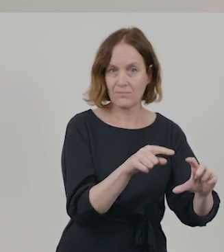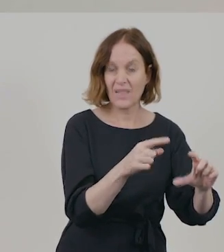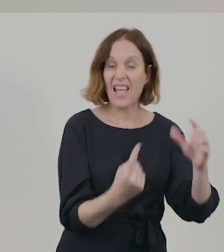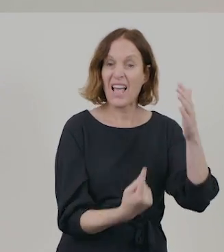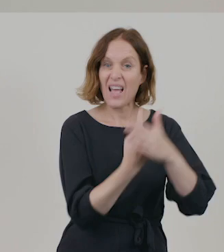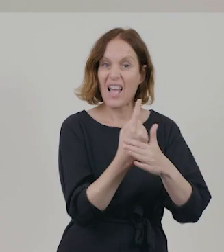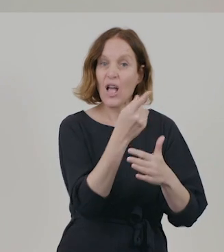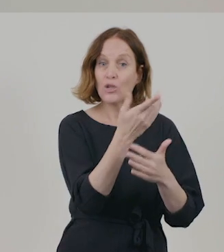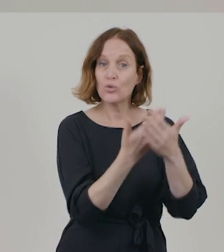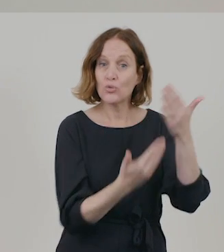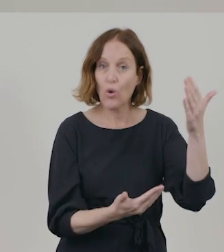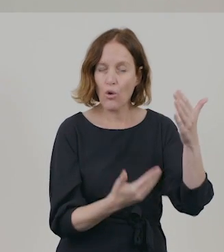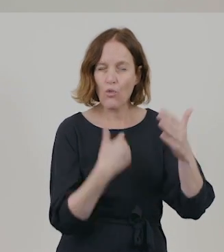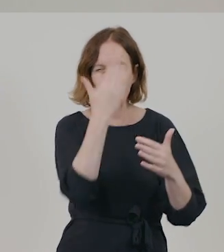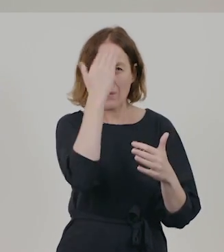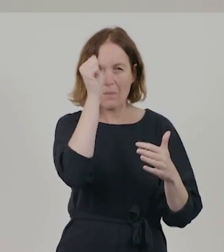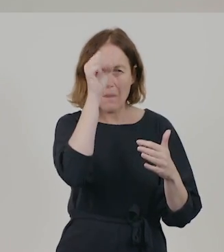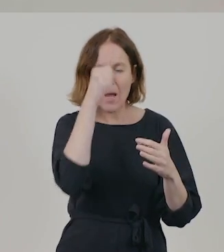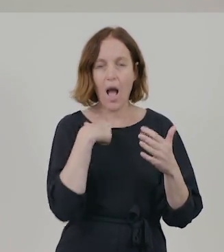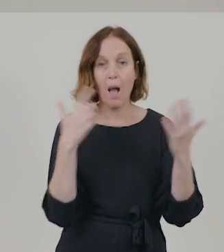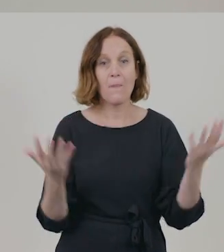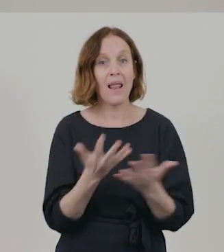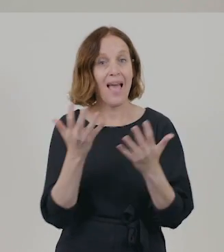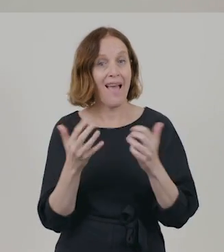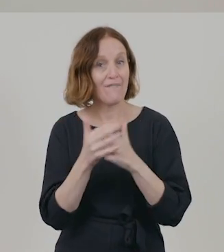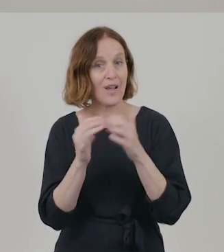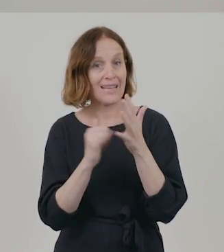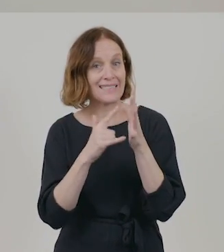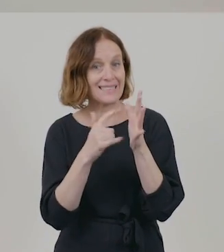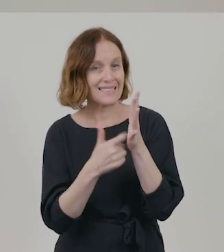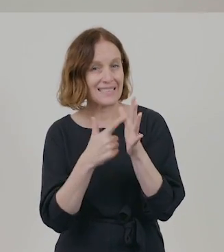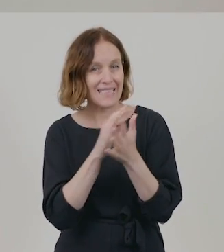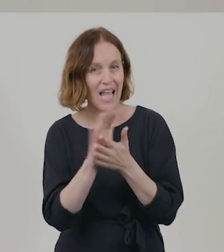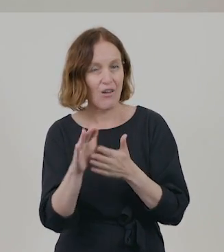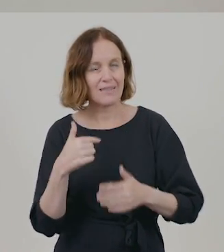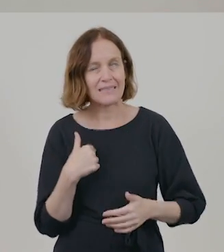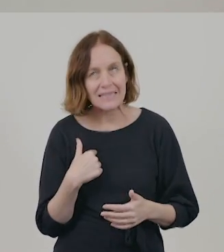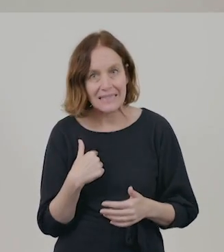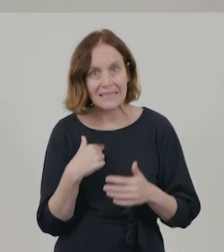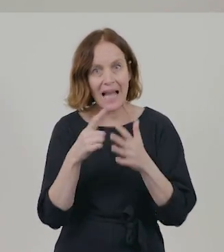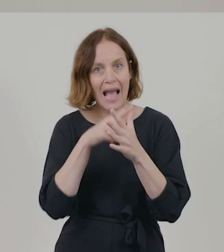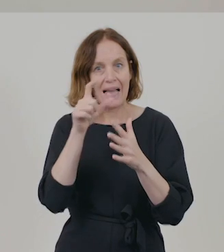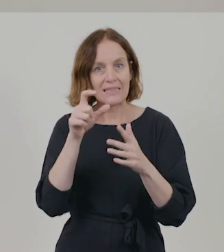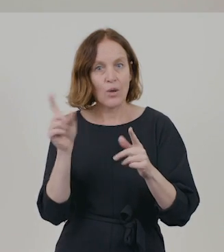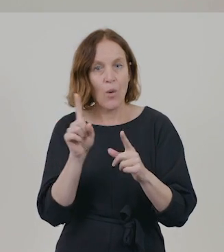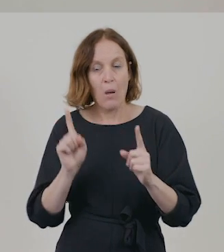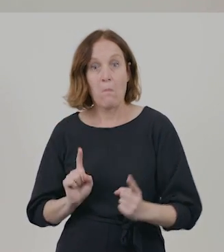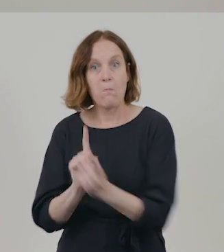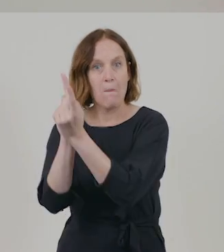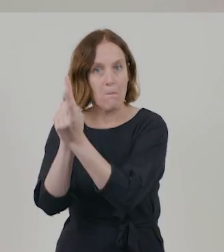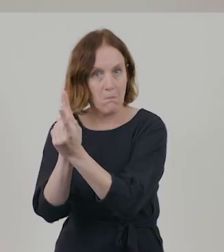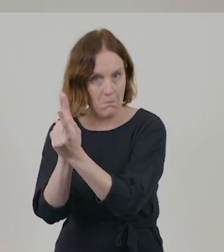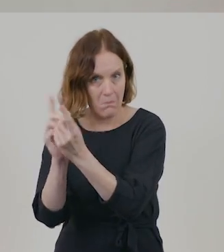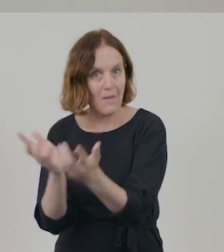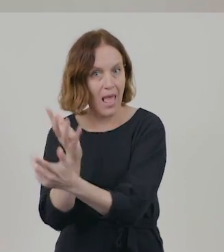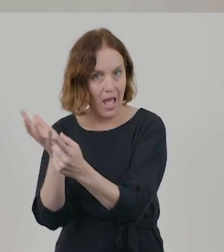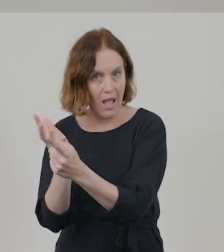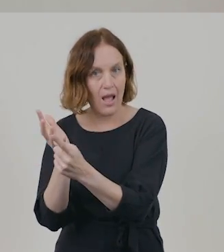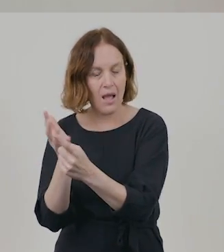or things that happen in stories remind us of similar experiences we've had. Let's look at this